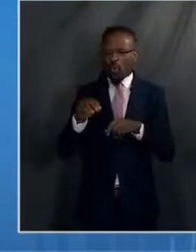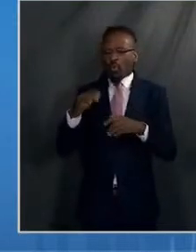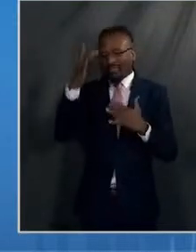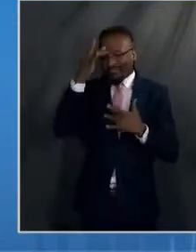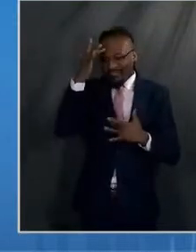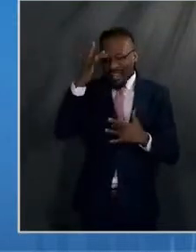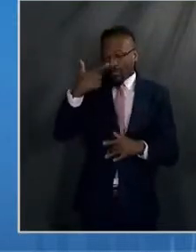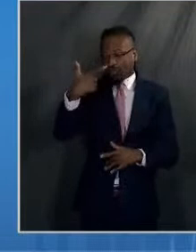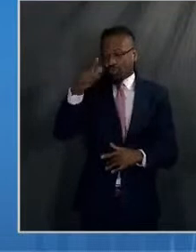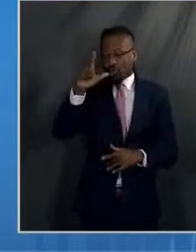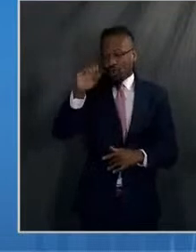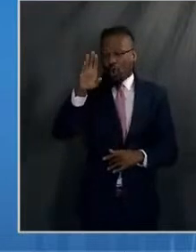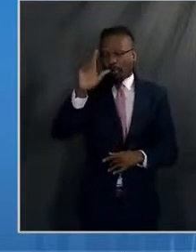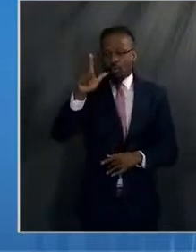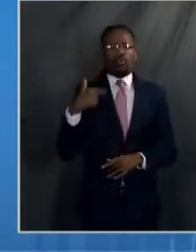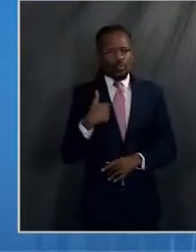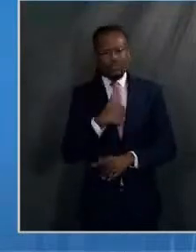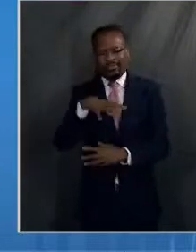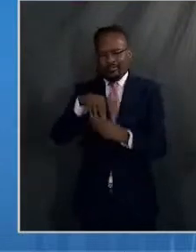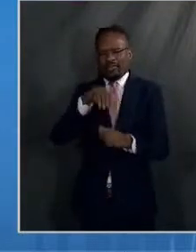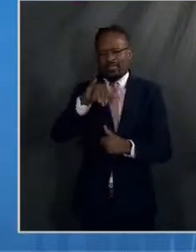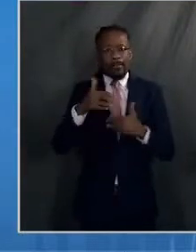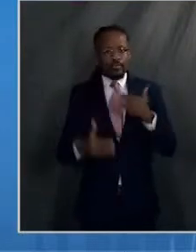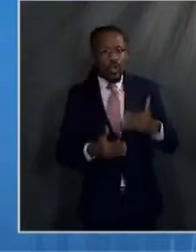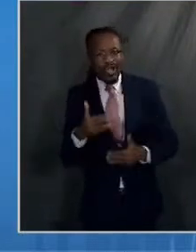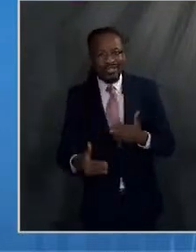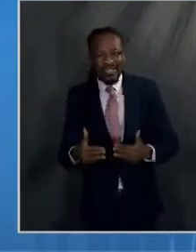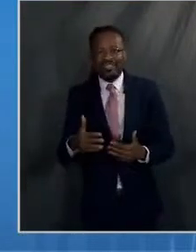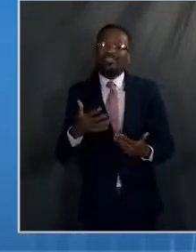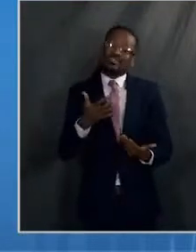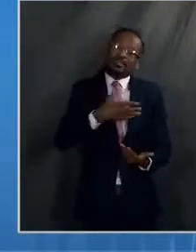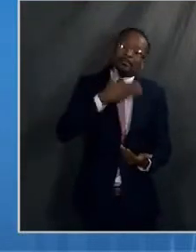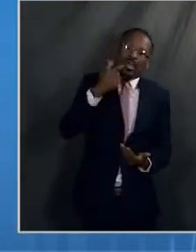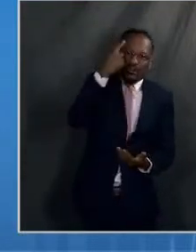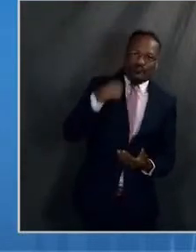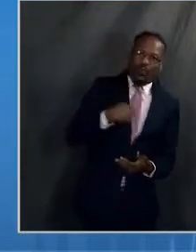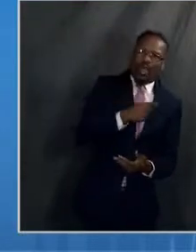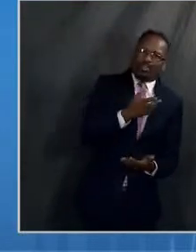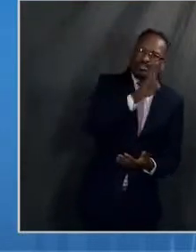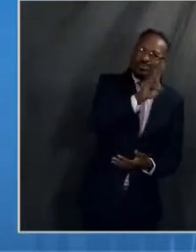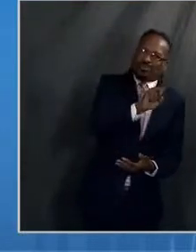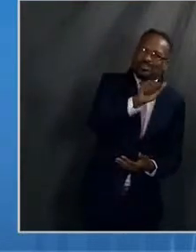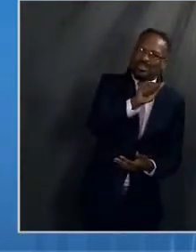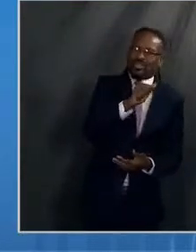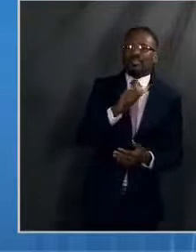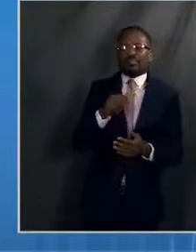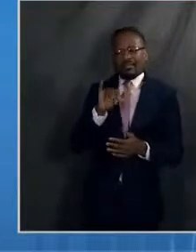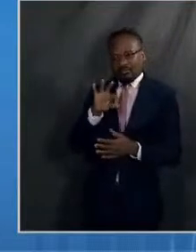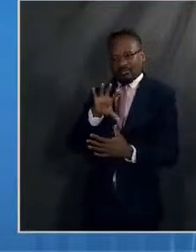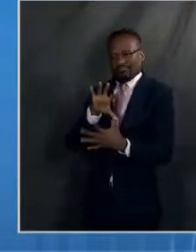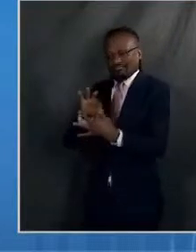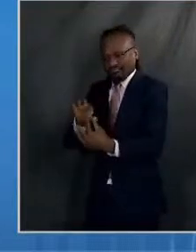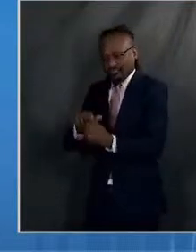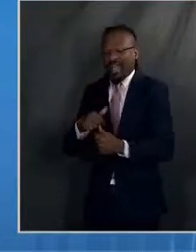as part of the global community, the better off we will be. Because I've said it many times, and I'll close by saying it